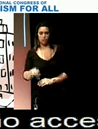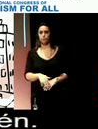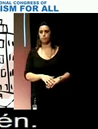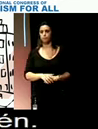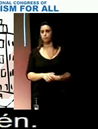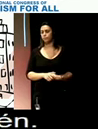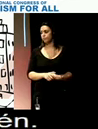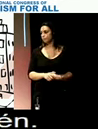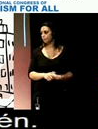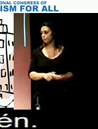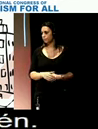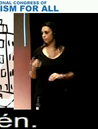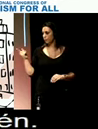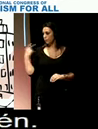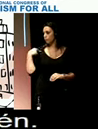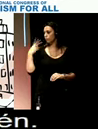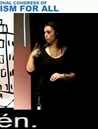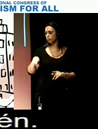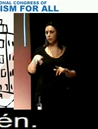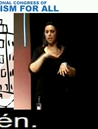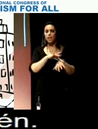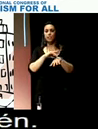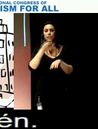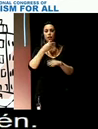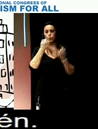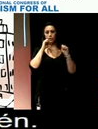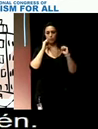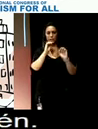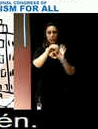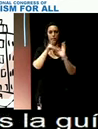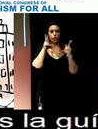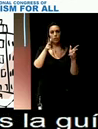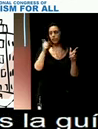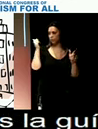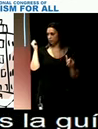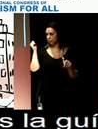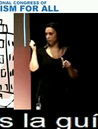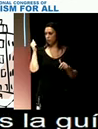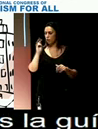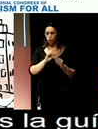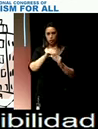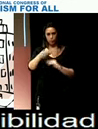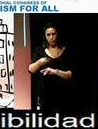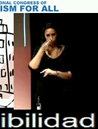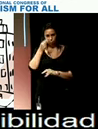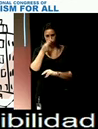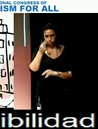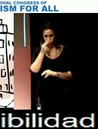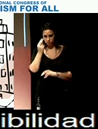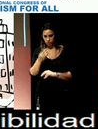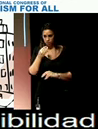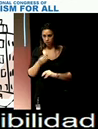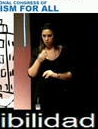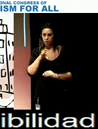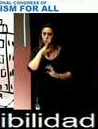of good practice for accessibility in hotels. It's a very interesting document which provides